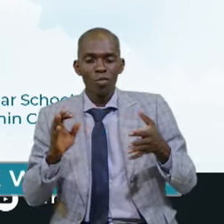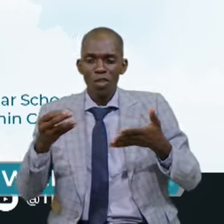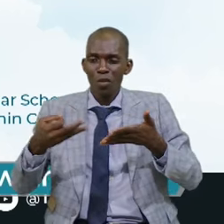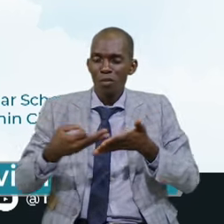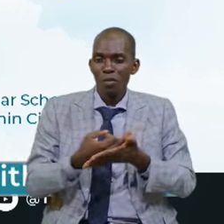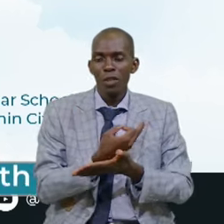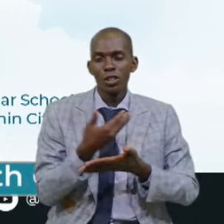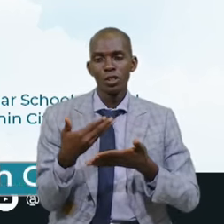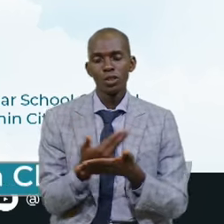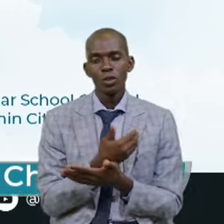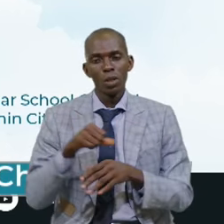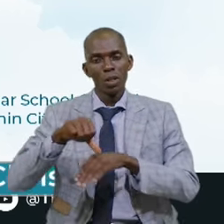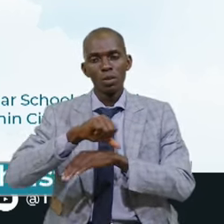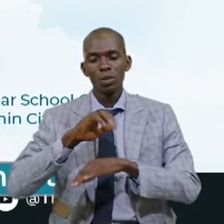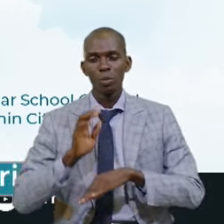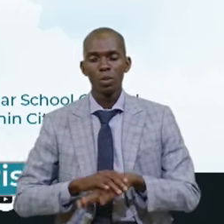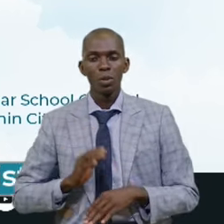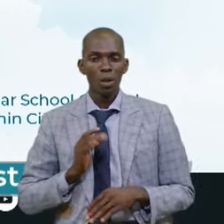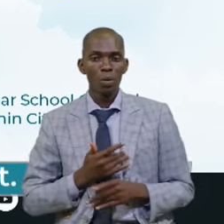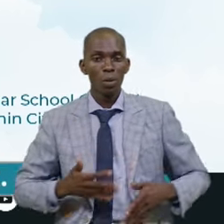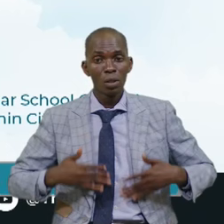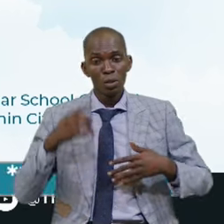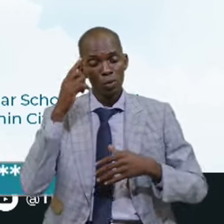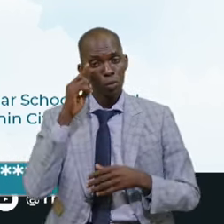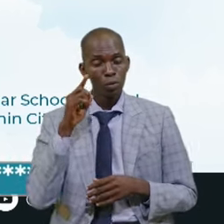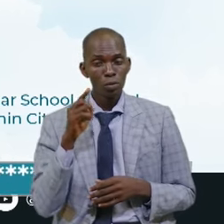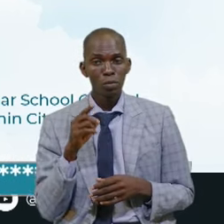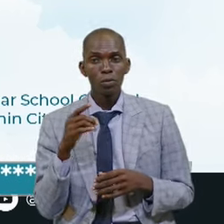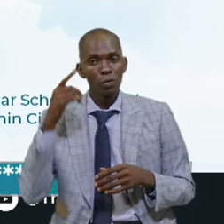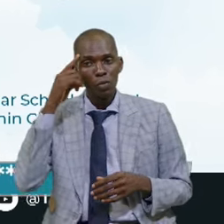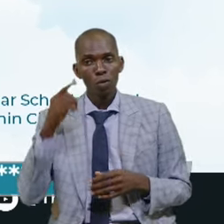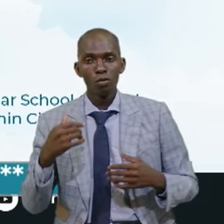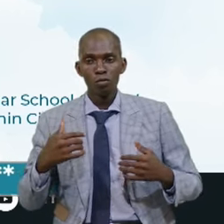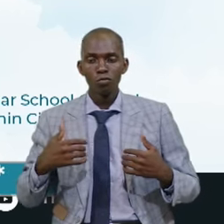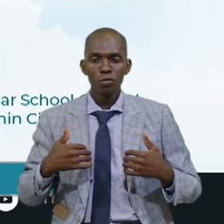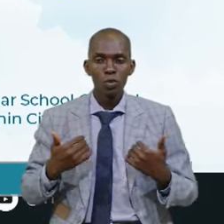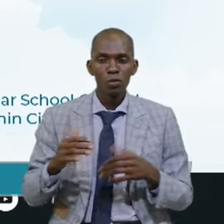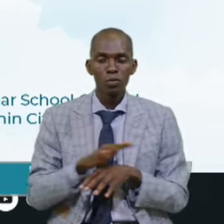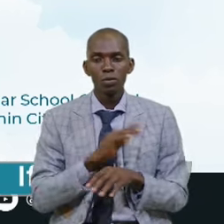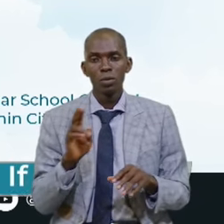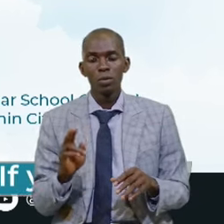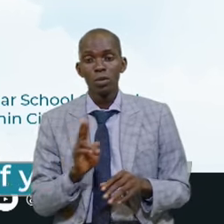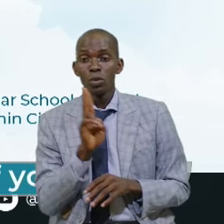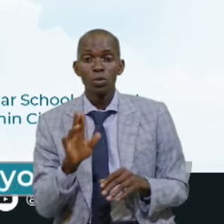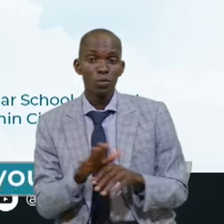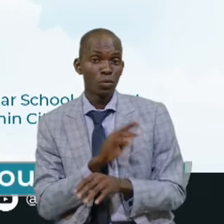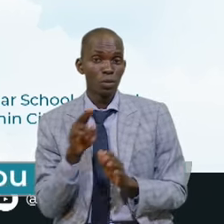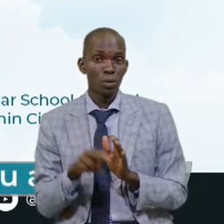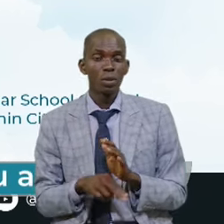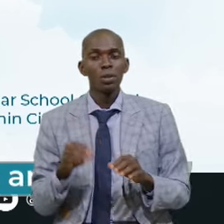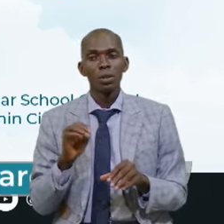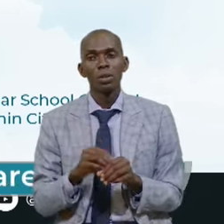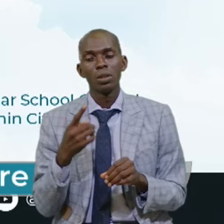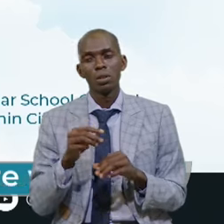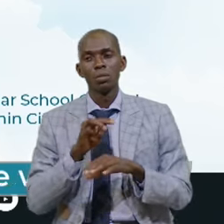lives for usefulness and fruitfulness in ministry. So please don't miss it. 7 o'clock in the